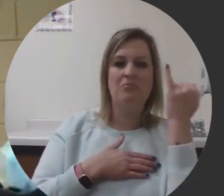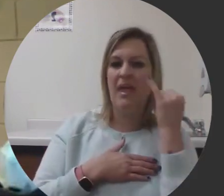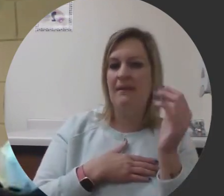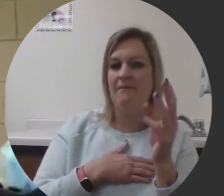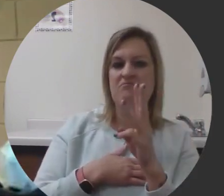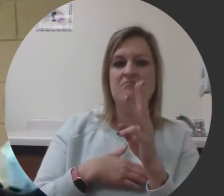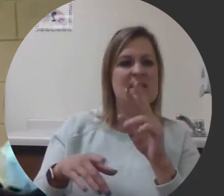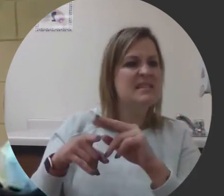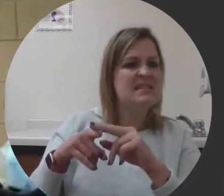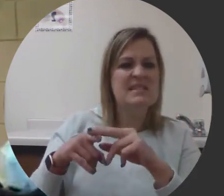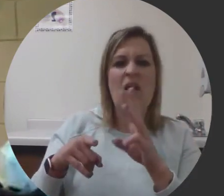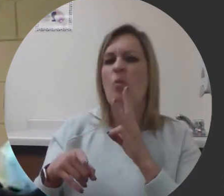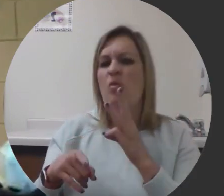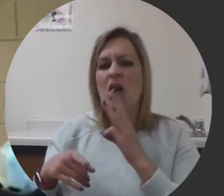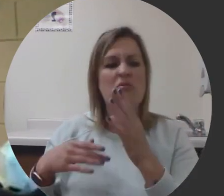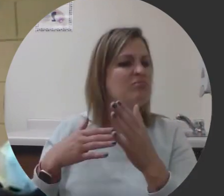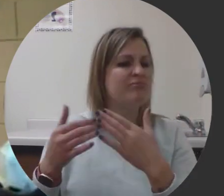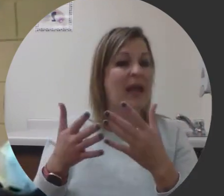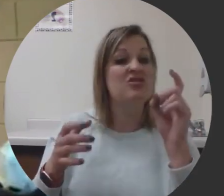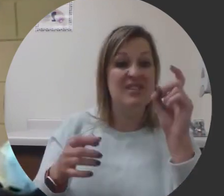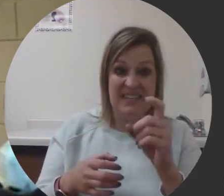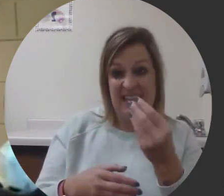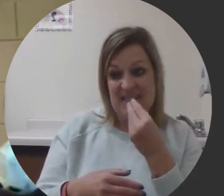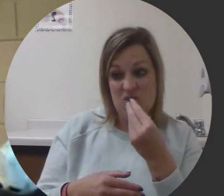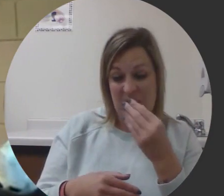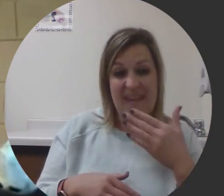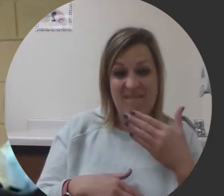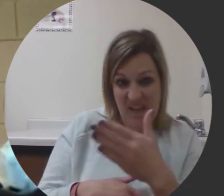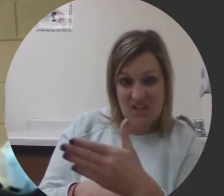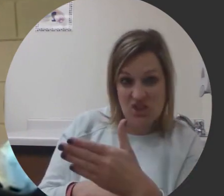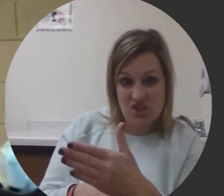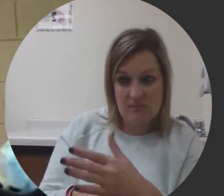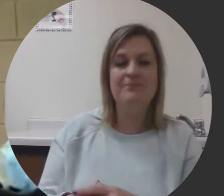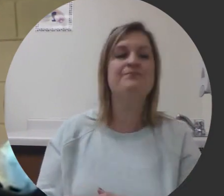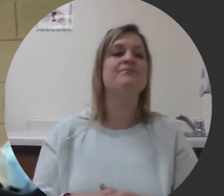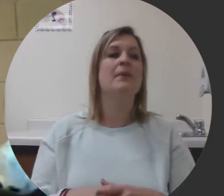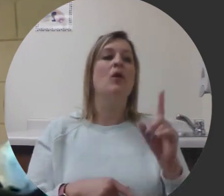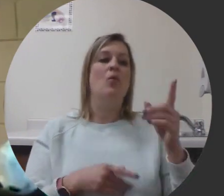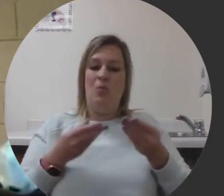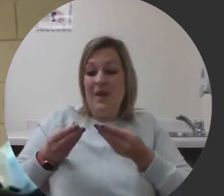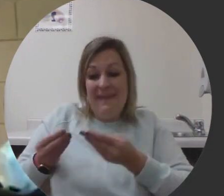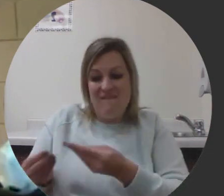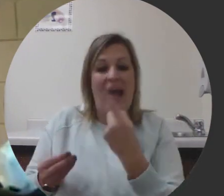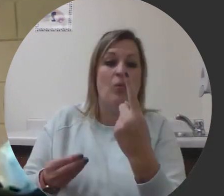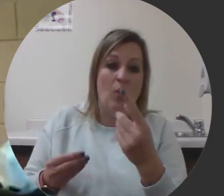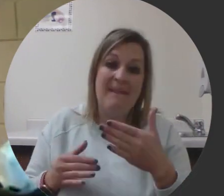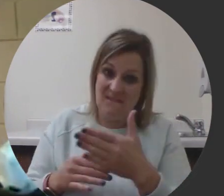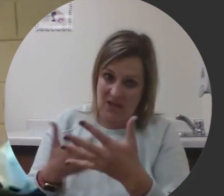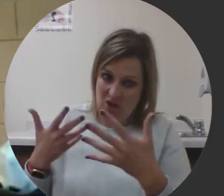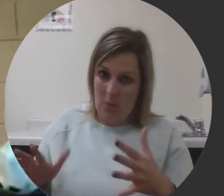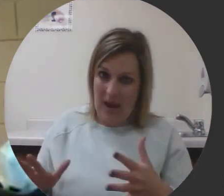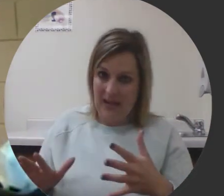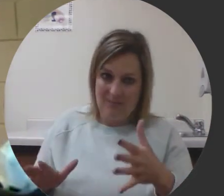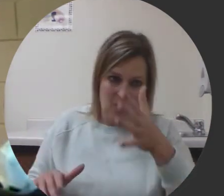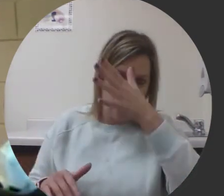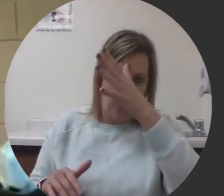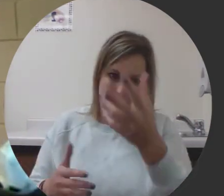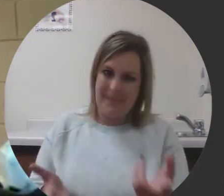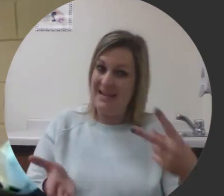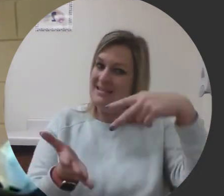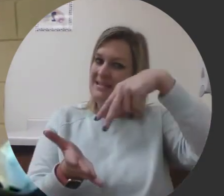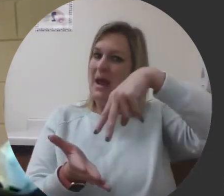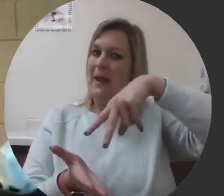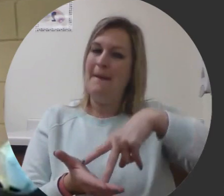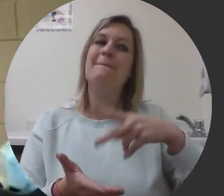of fish to eat. We've given it a sardine, said Kirsty. Grumble got to his feet. You've a